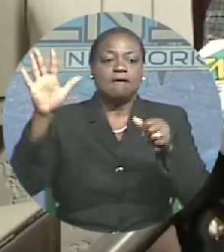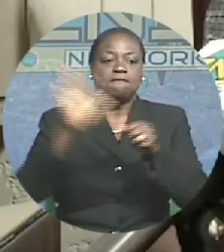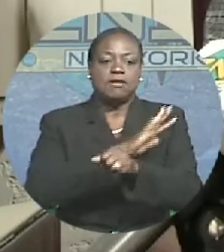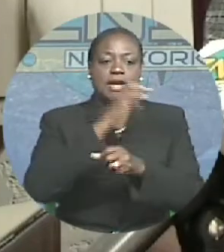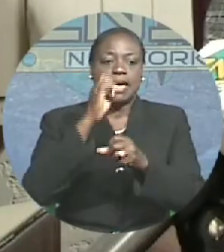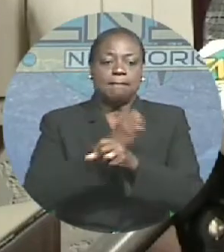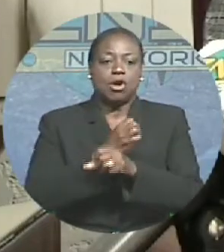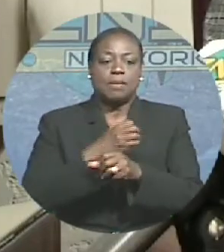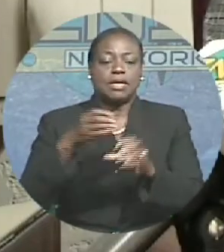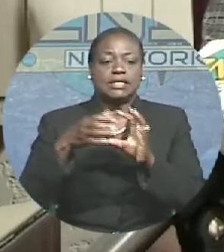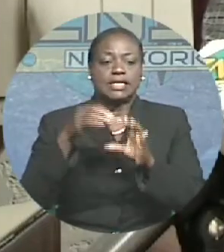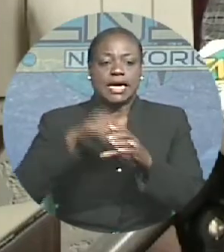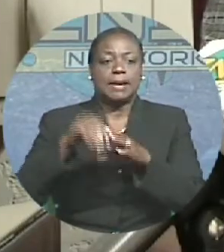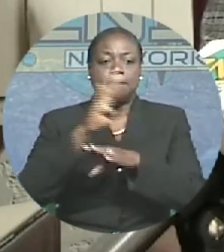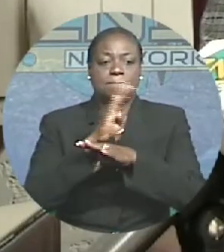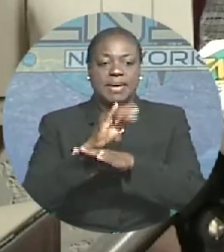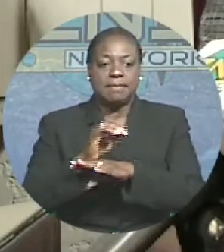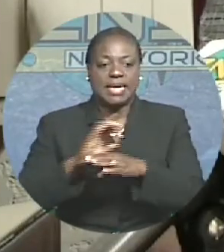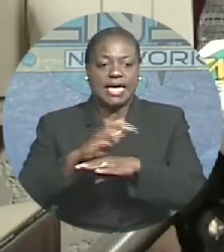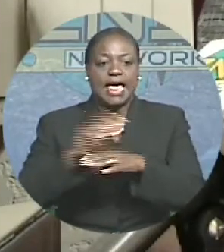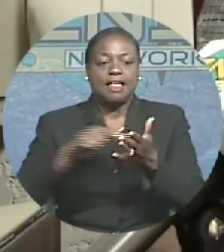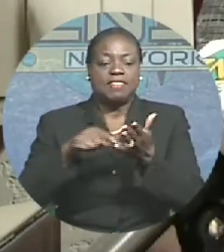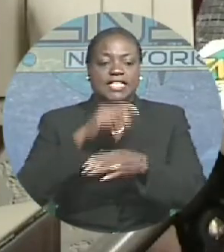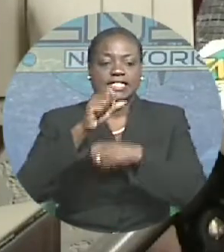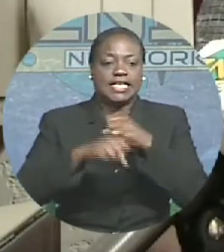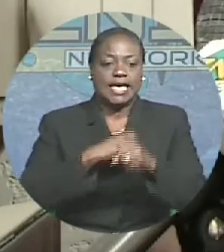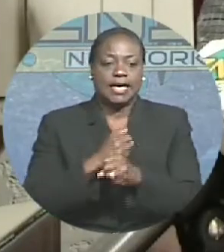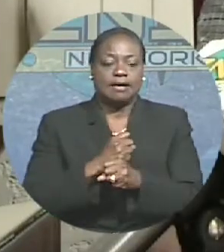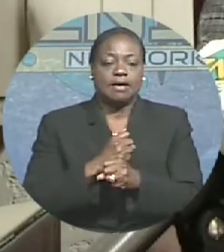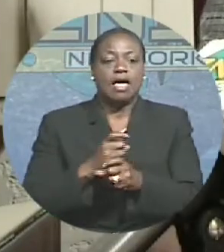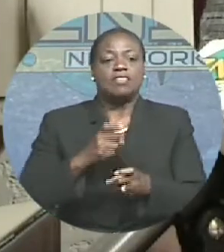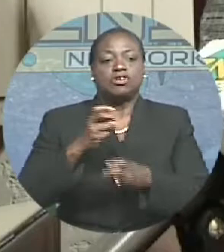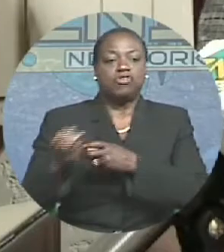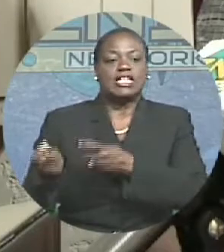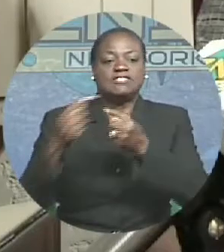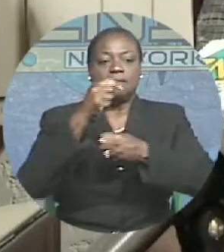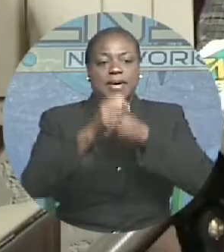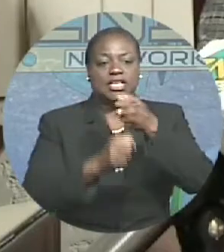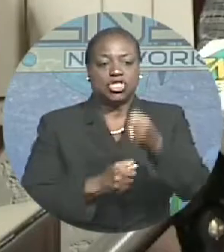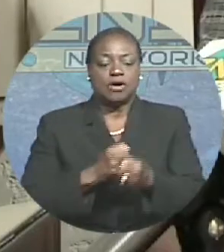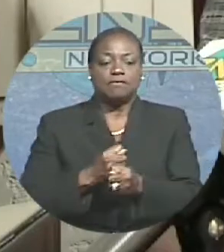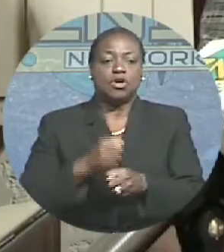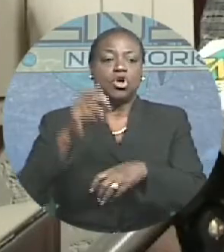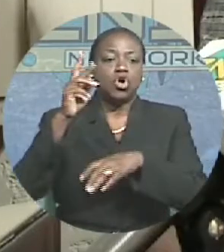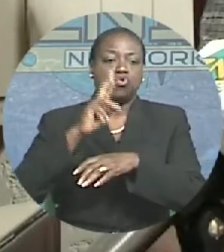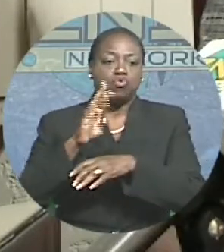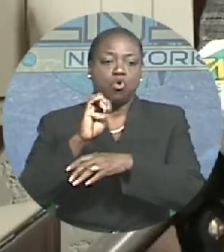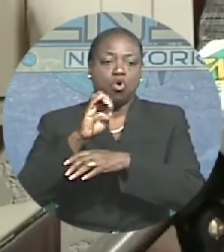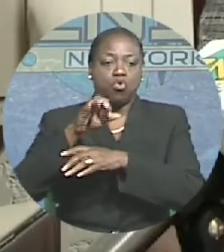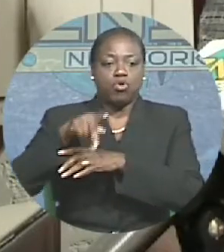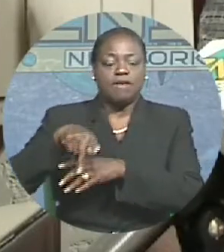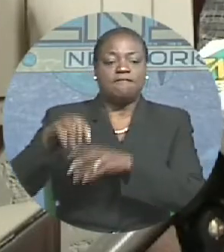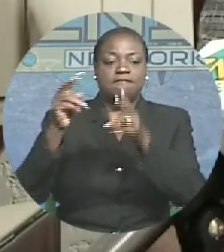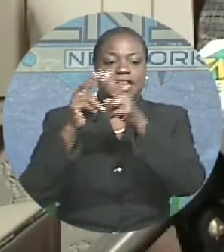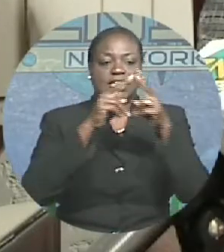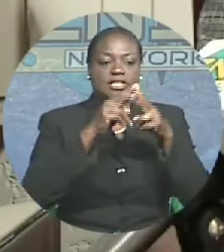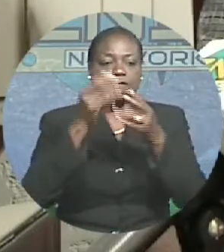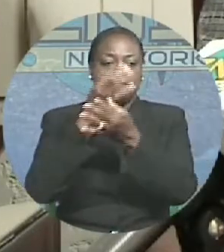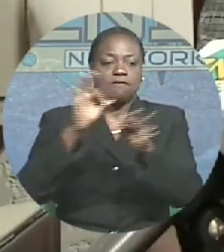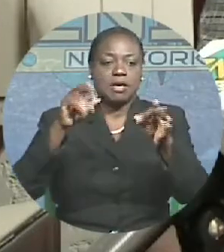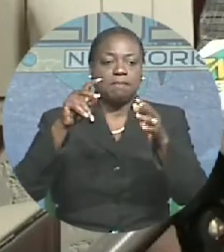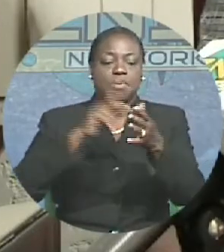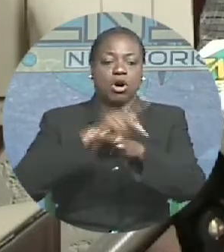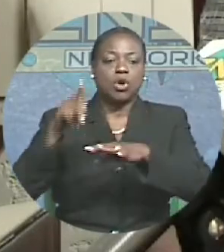Genting Group and Marina. The transformation of the Reef Village in Freeport will begin shortly. Several